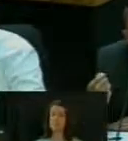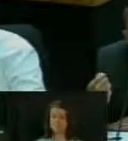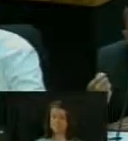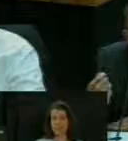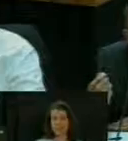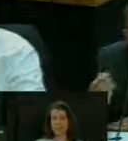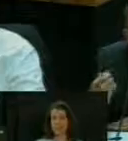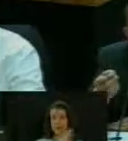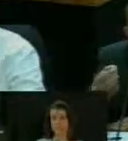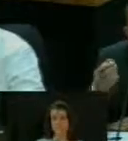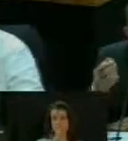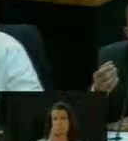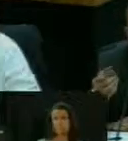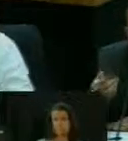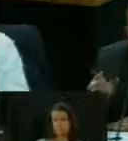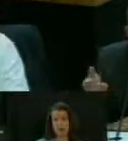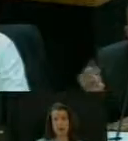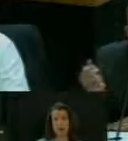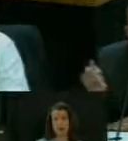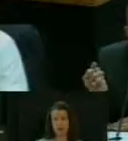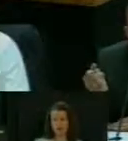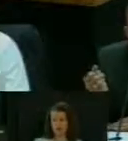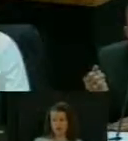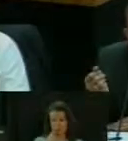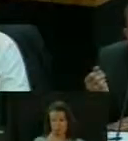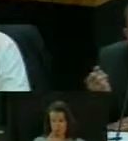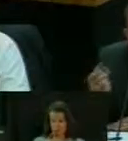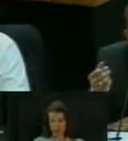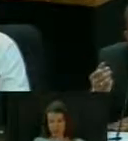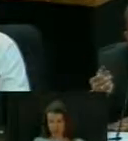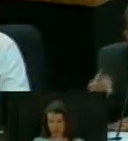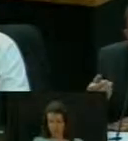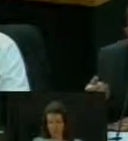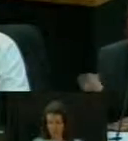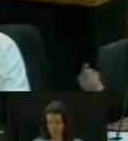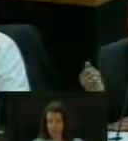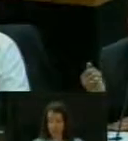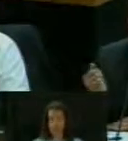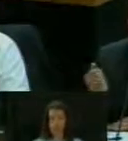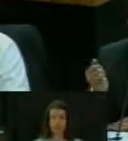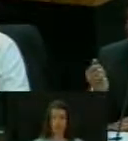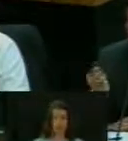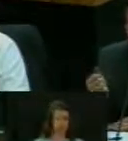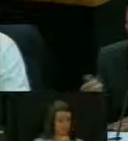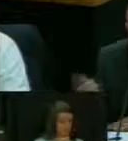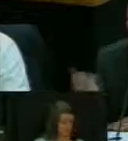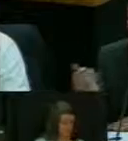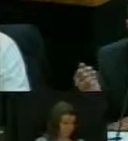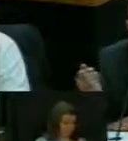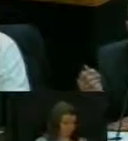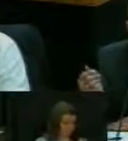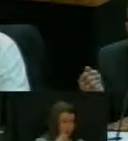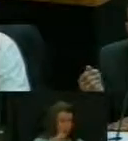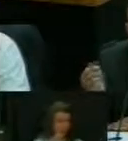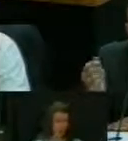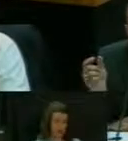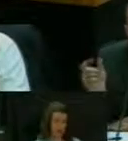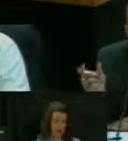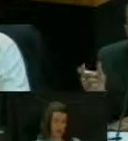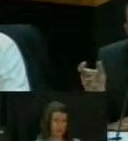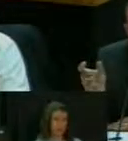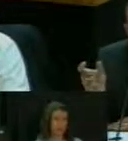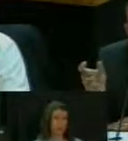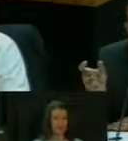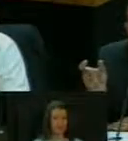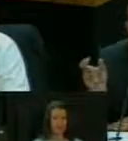needs desperately, because we just read different things about, is it a violation? Is it not a violation? The way